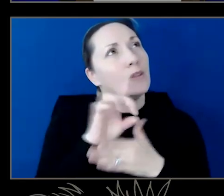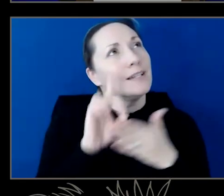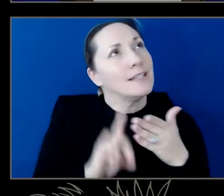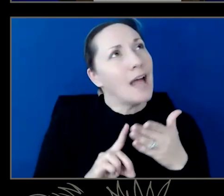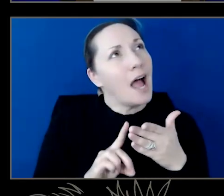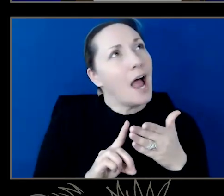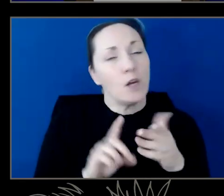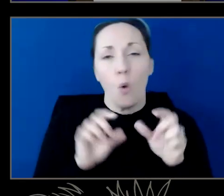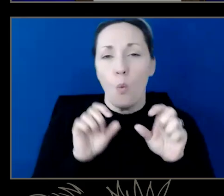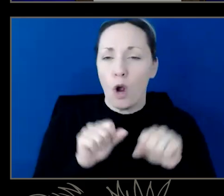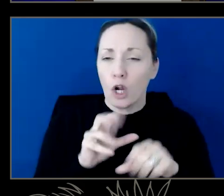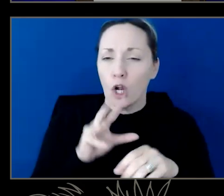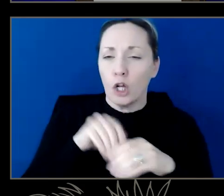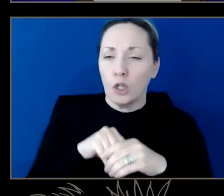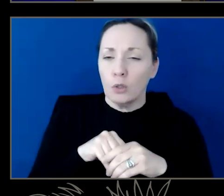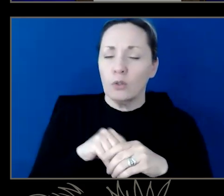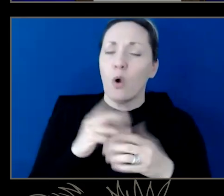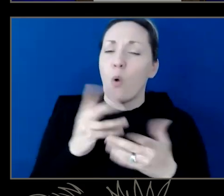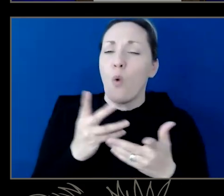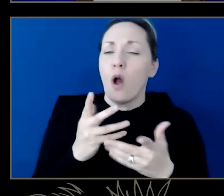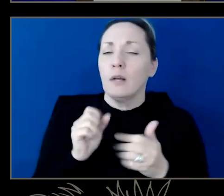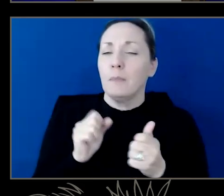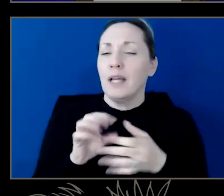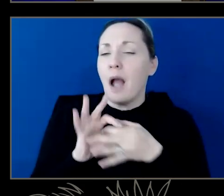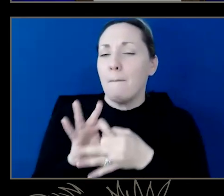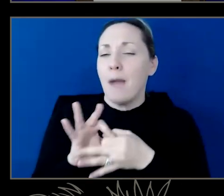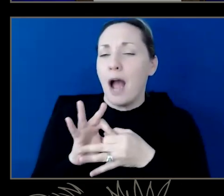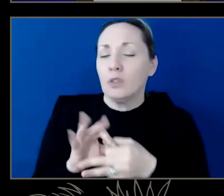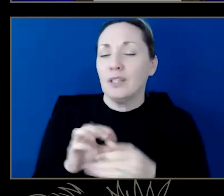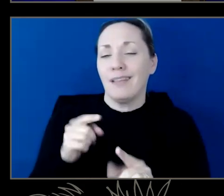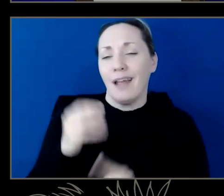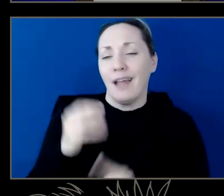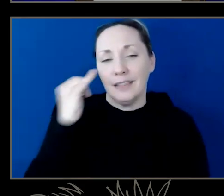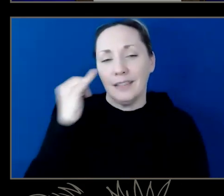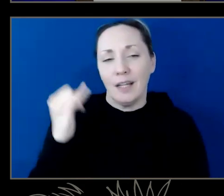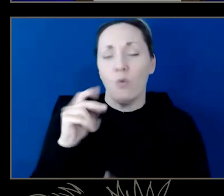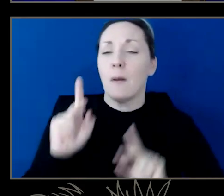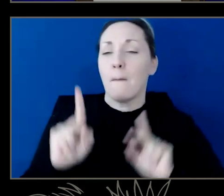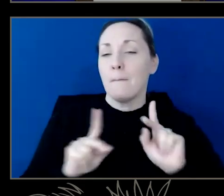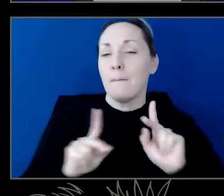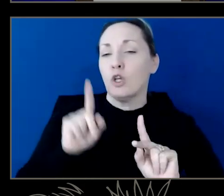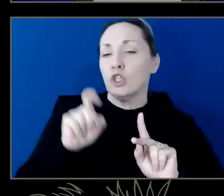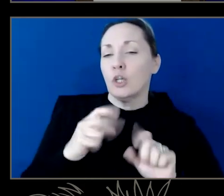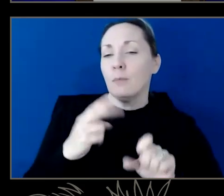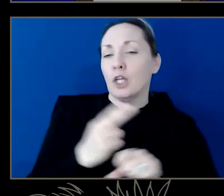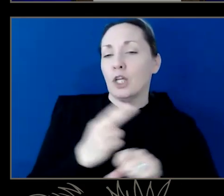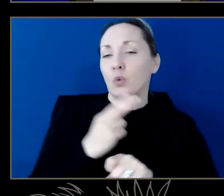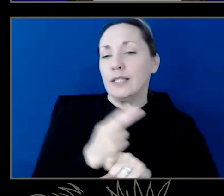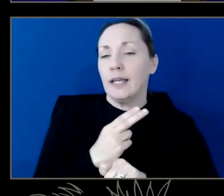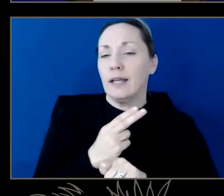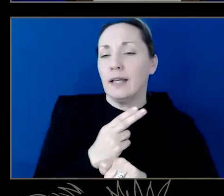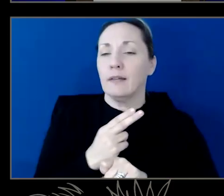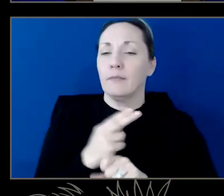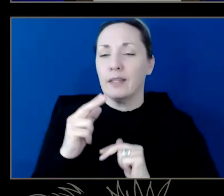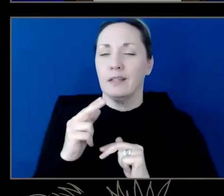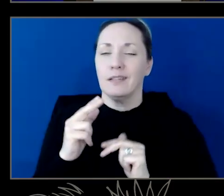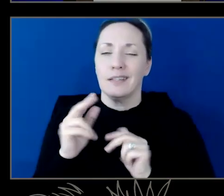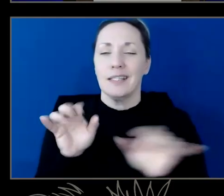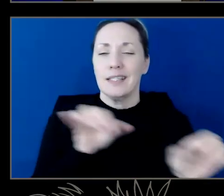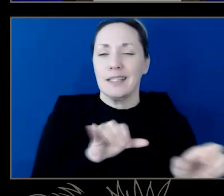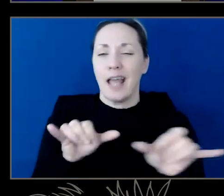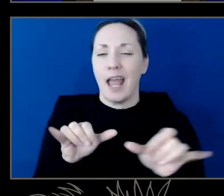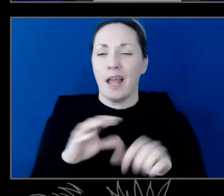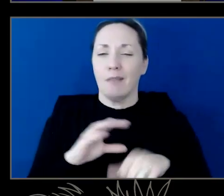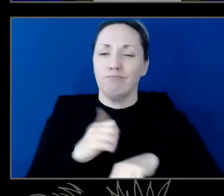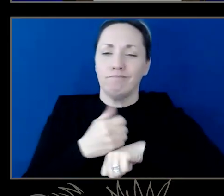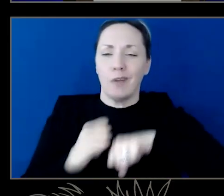be about. And the basic idea was that people should be using like the building blocks of the framework